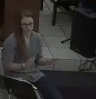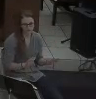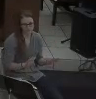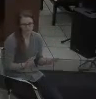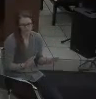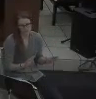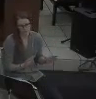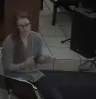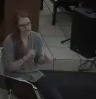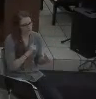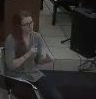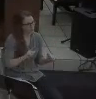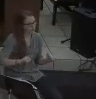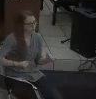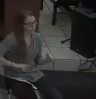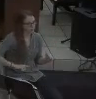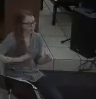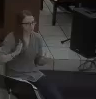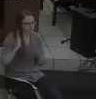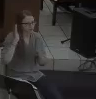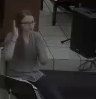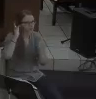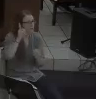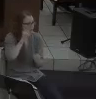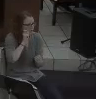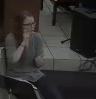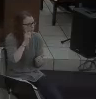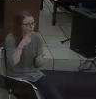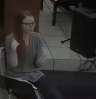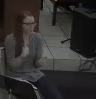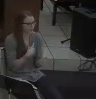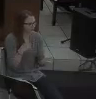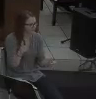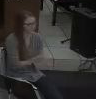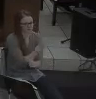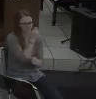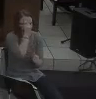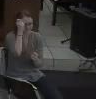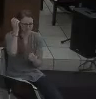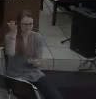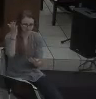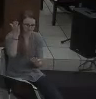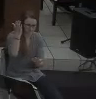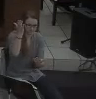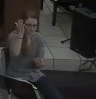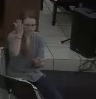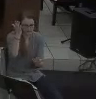Great is the Lord in whom we have the victory,